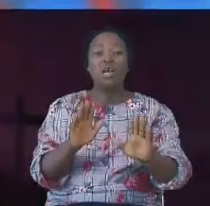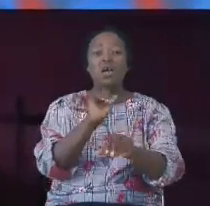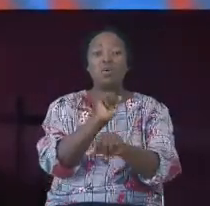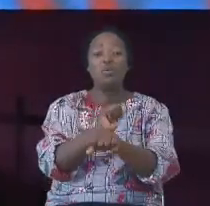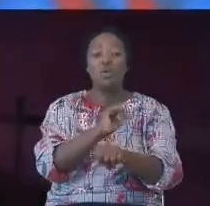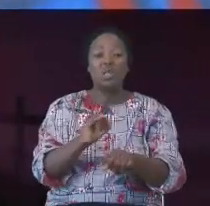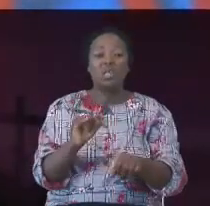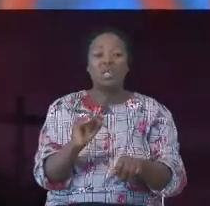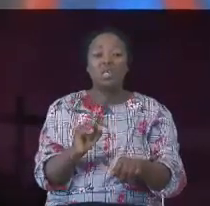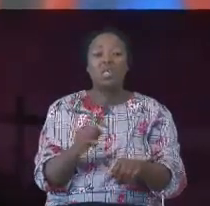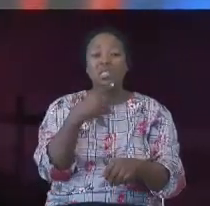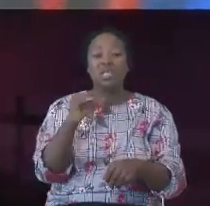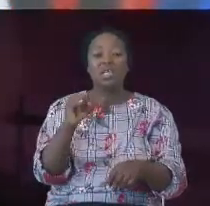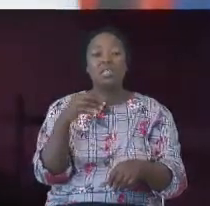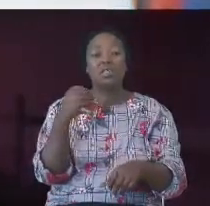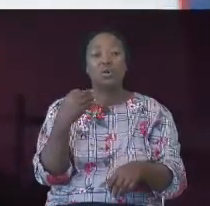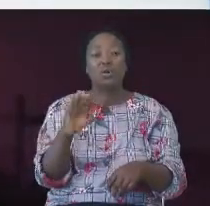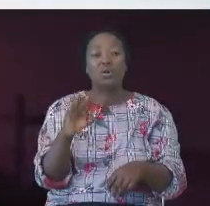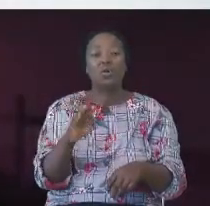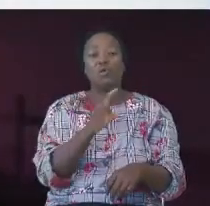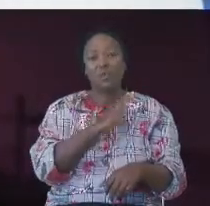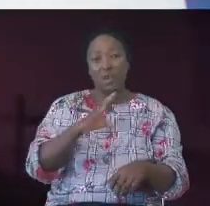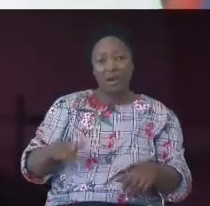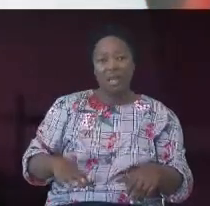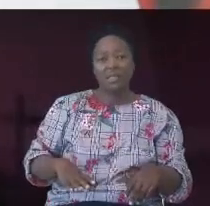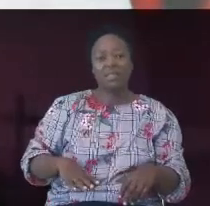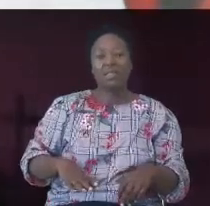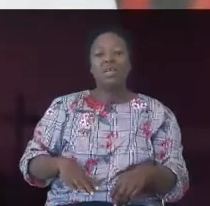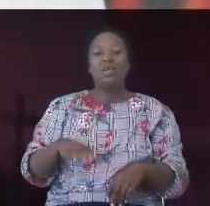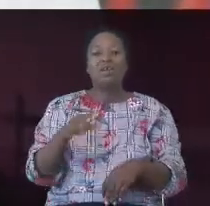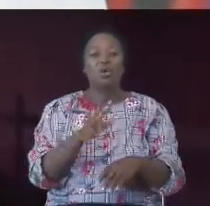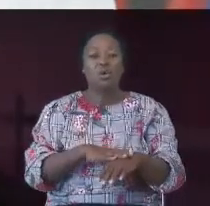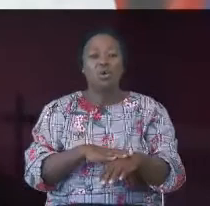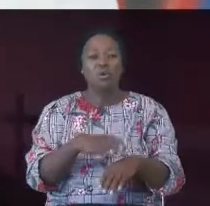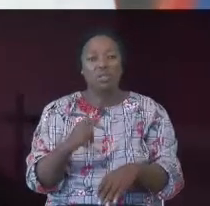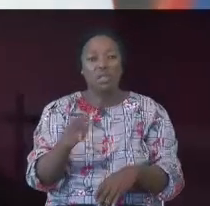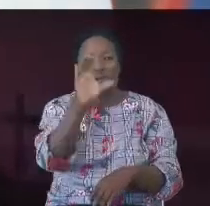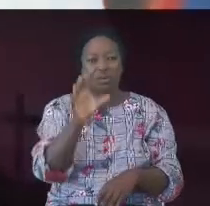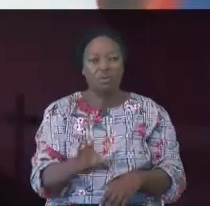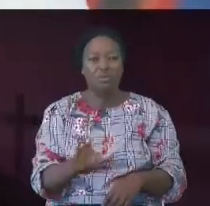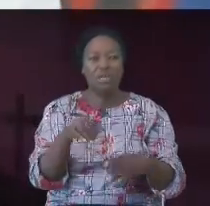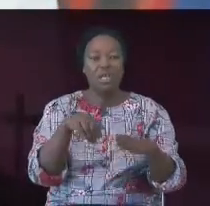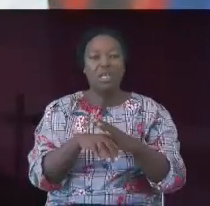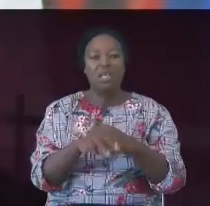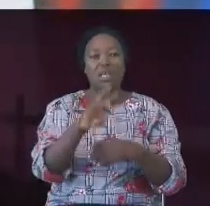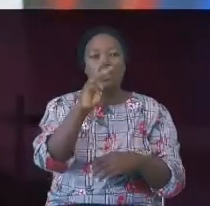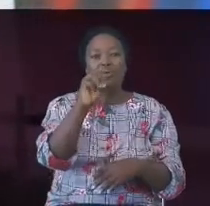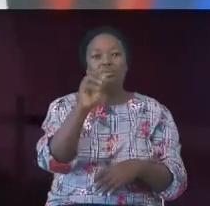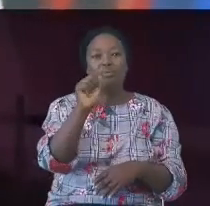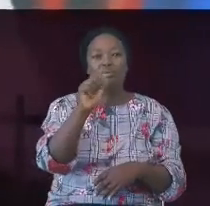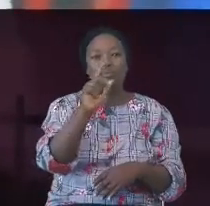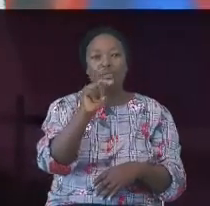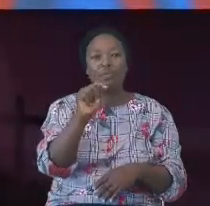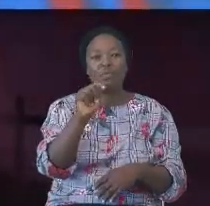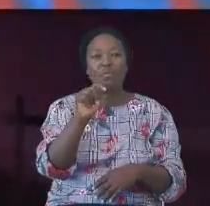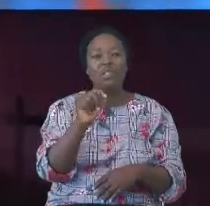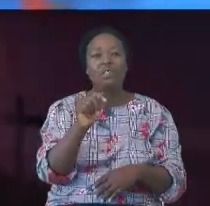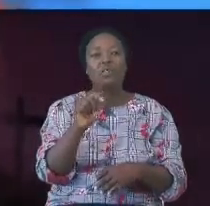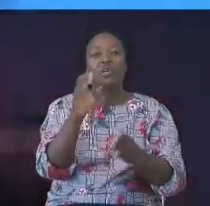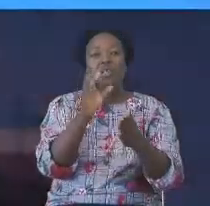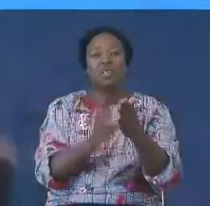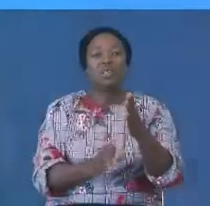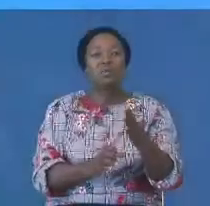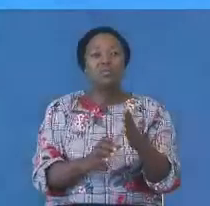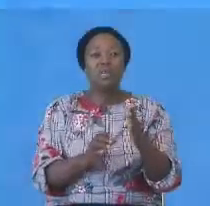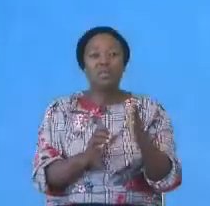Seven of them. Seven wonder-working sayings of Christ on the cross. Open your Bible